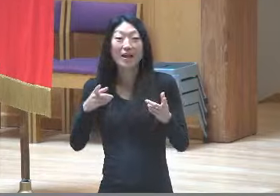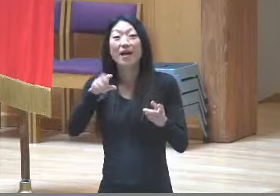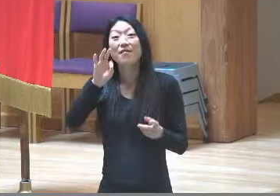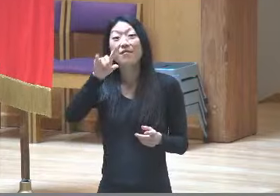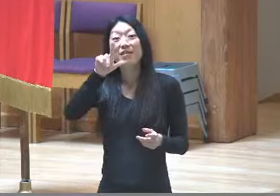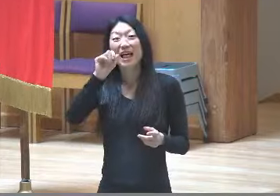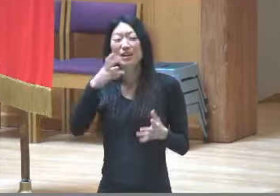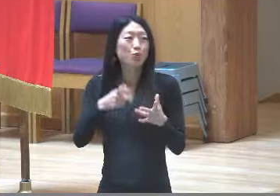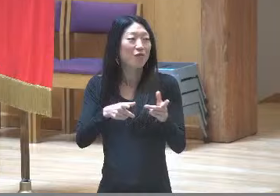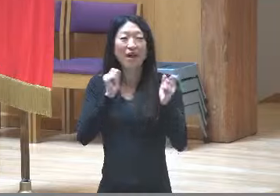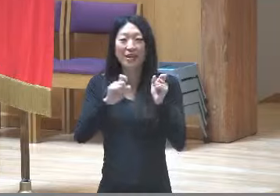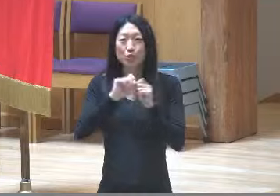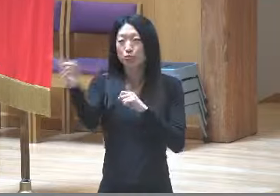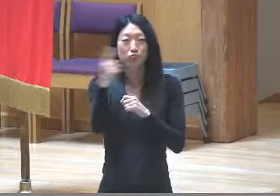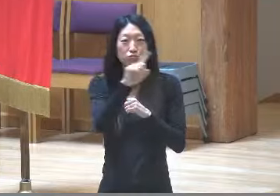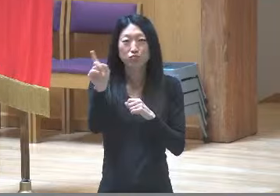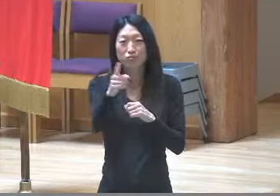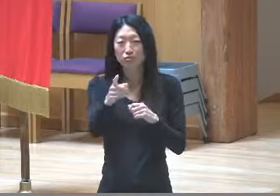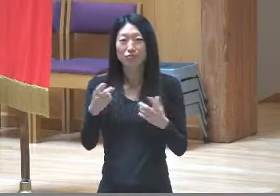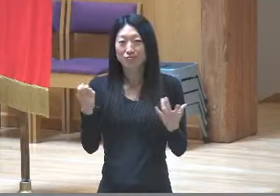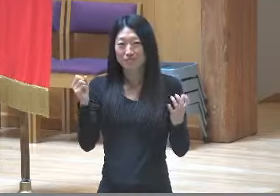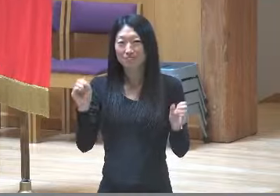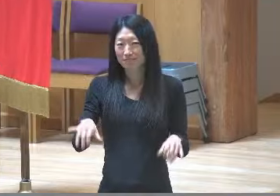Flash is really fast. Yes.